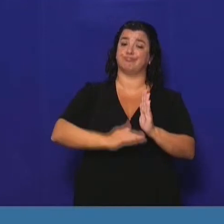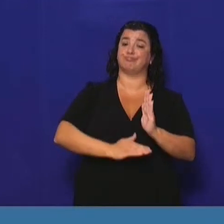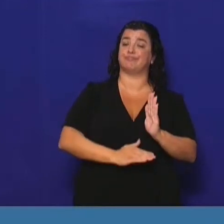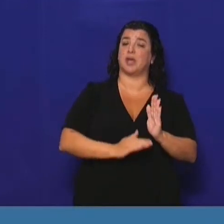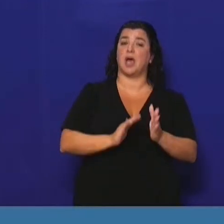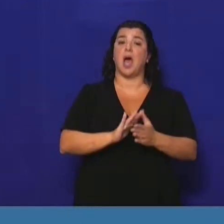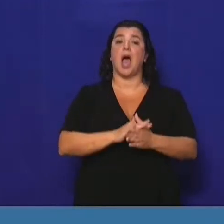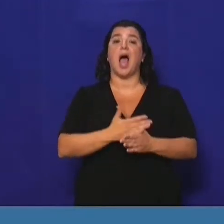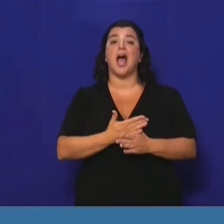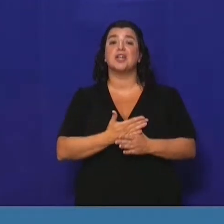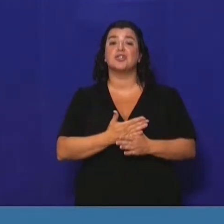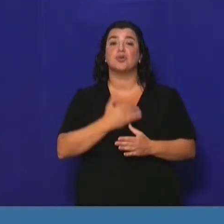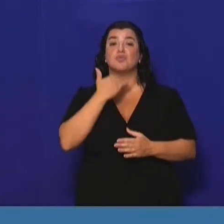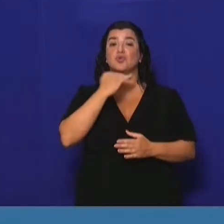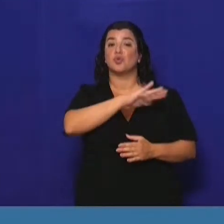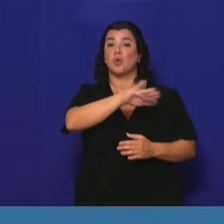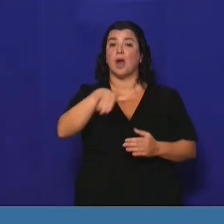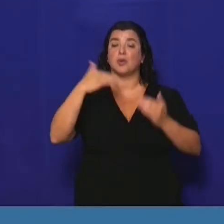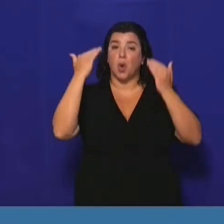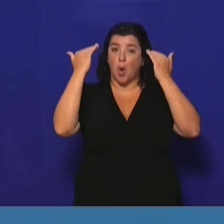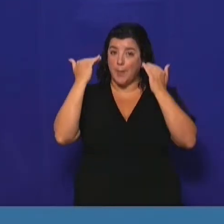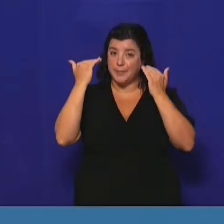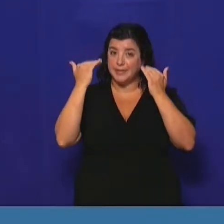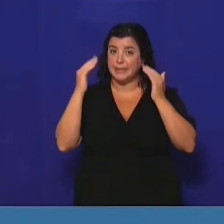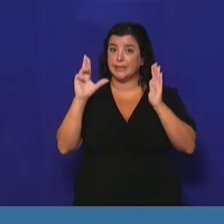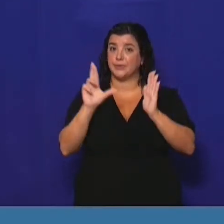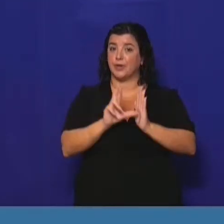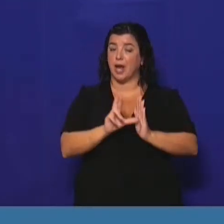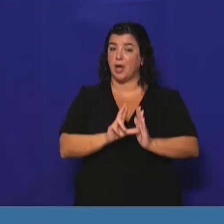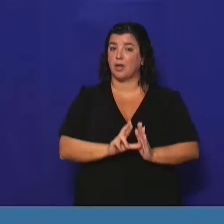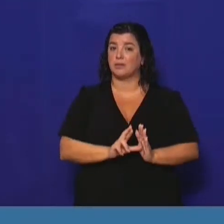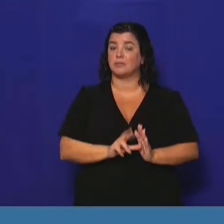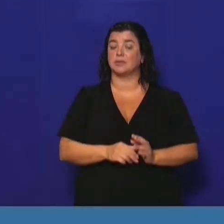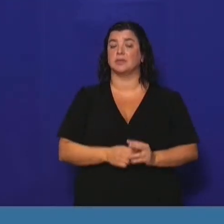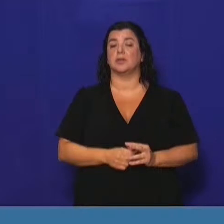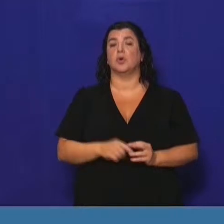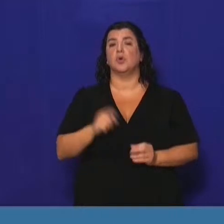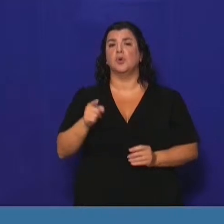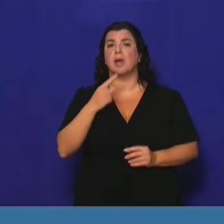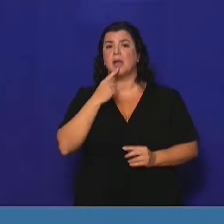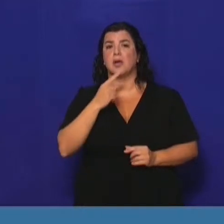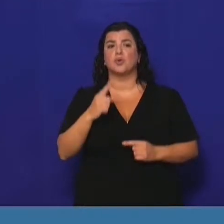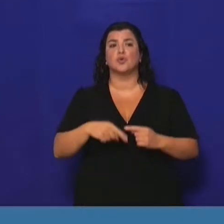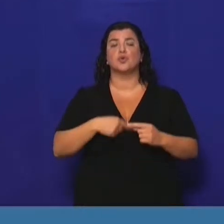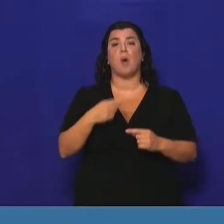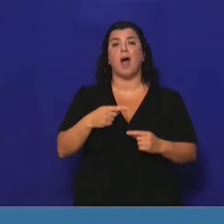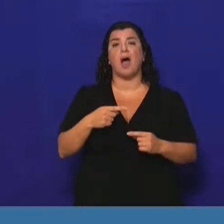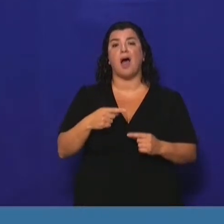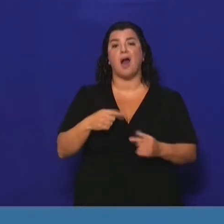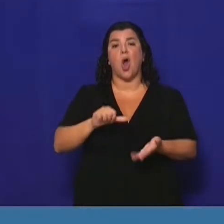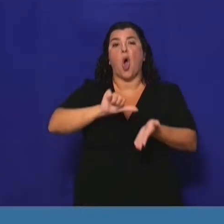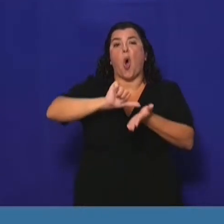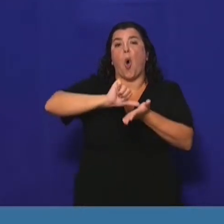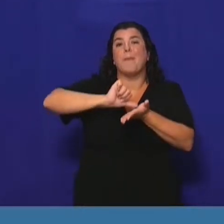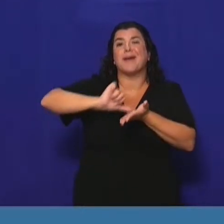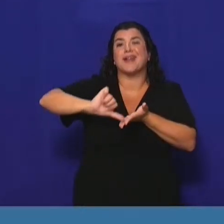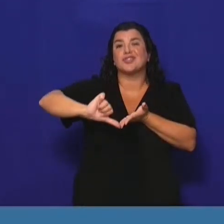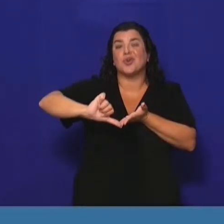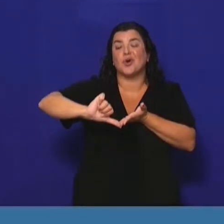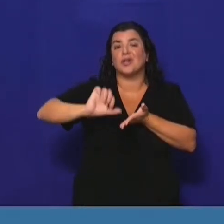ġewx adottati issa din bdew jitkellmu fuq il-fatt li elective surgeries kellhom